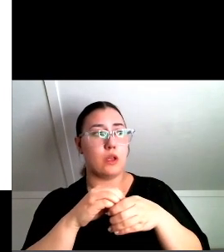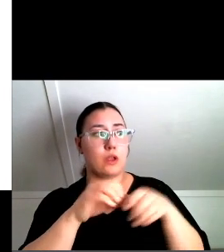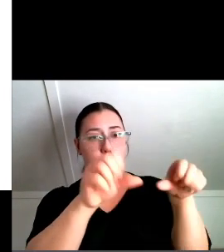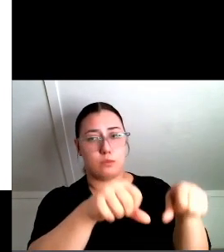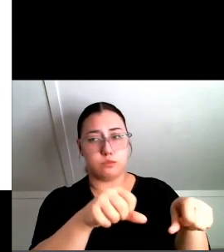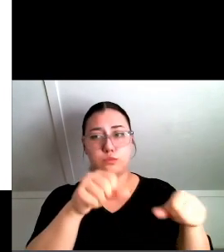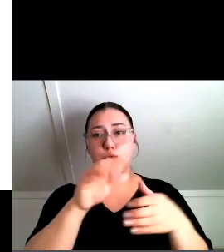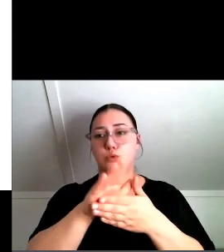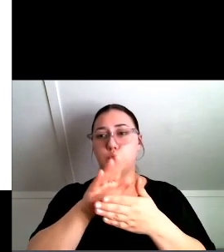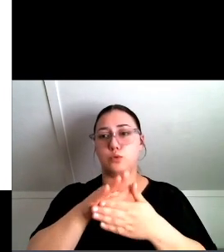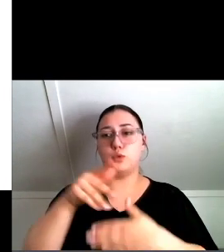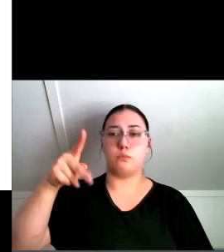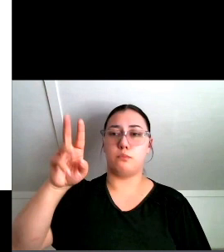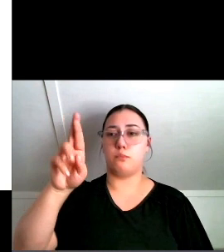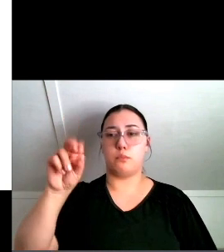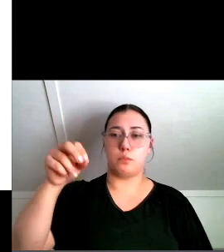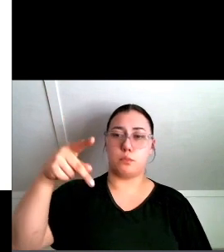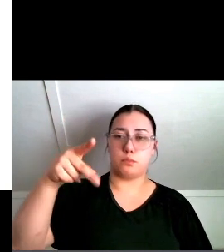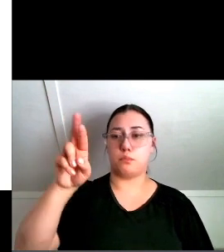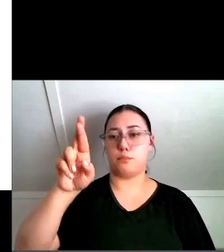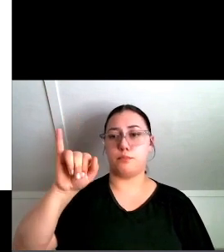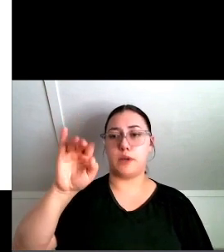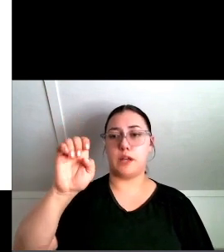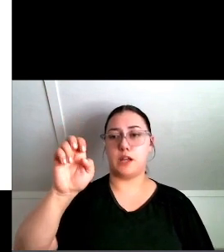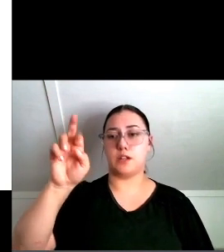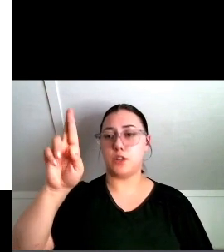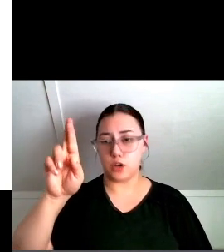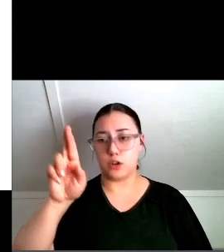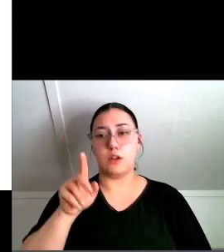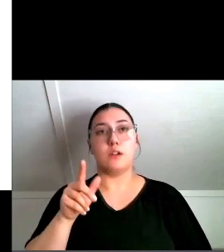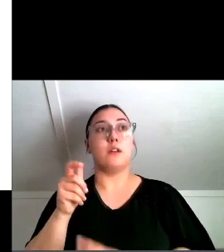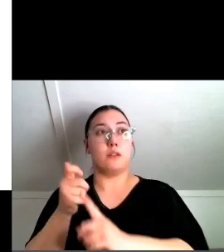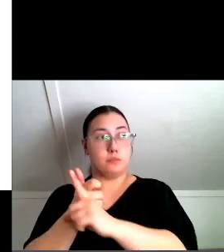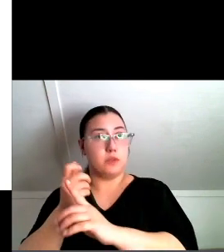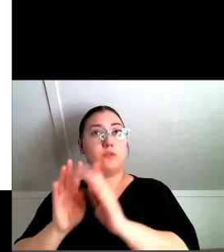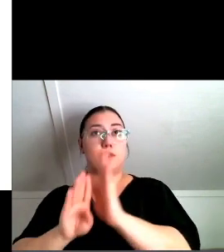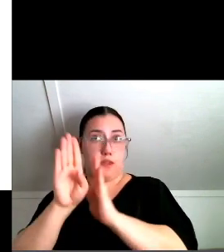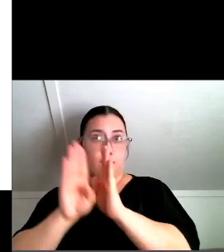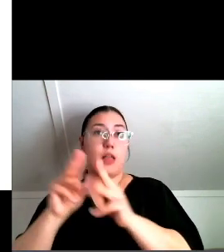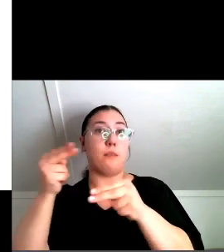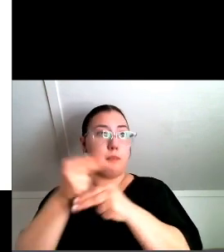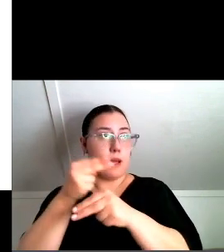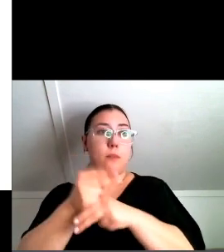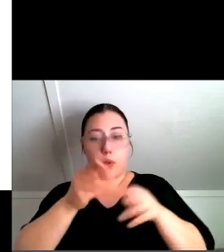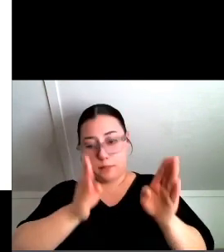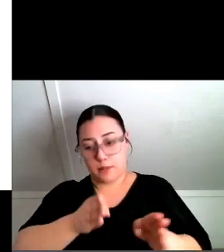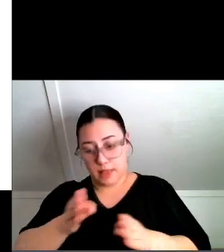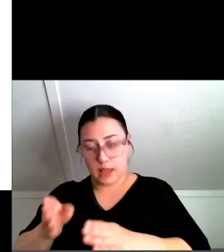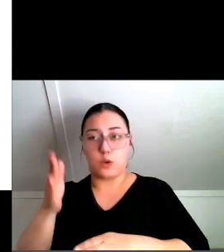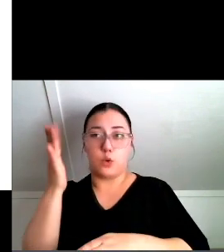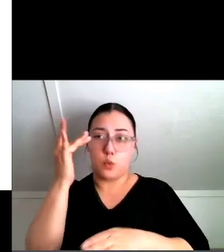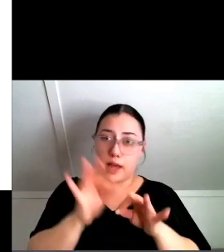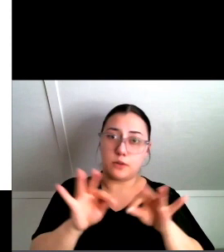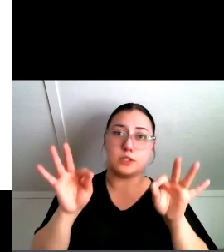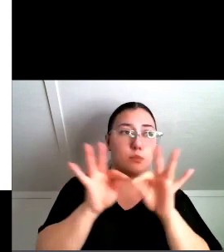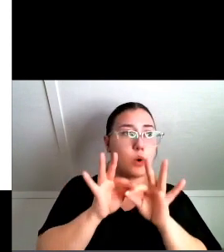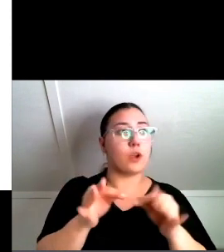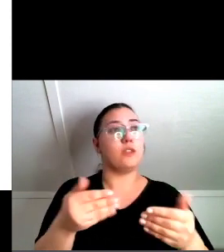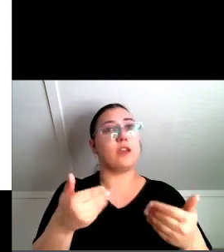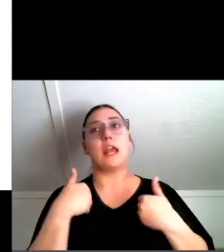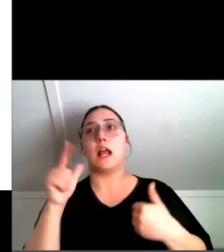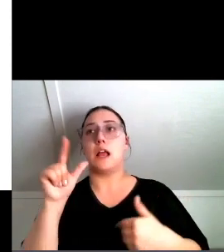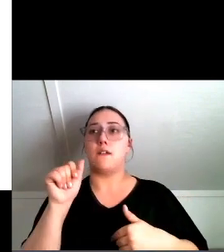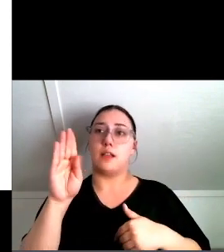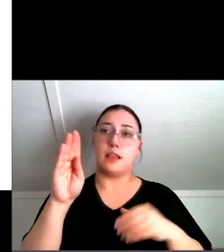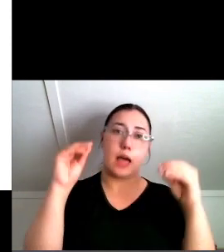a sort of like bullet point plan for why that was necessary, why it was important. It'd be a laboratory for teachers. They